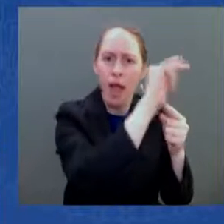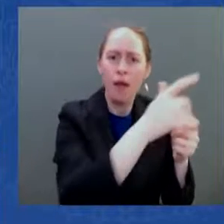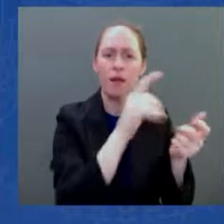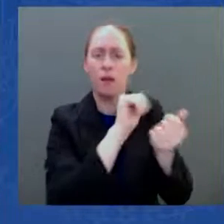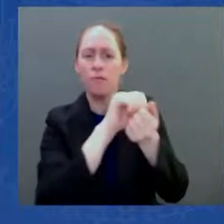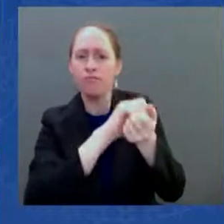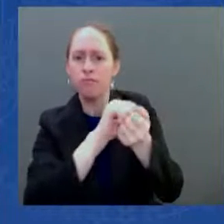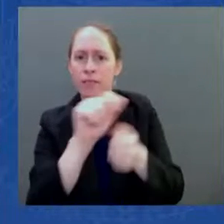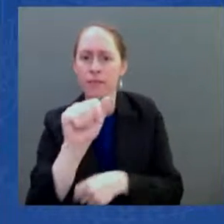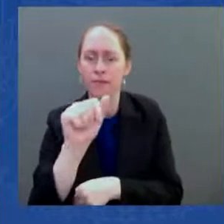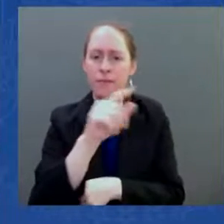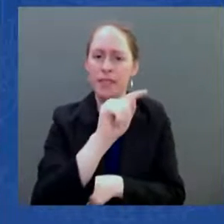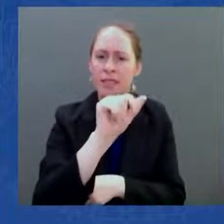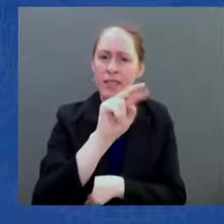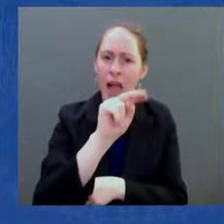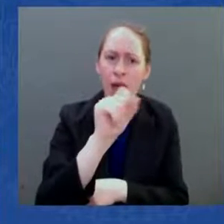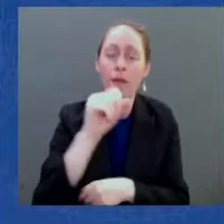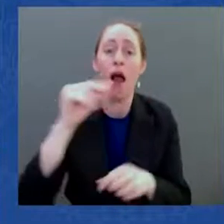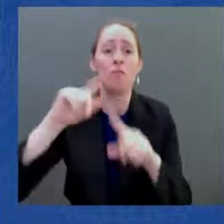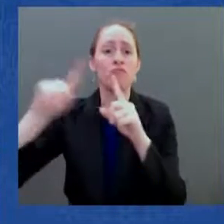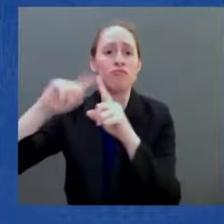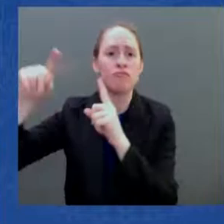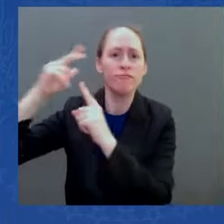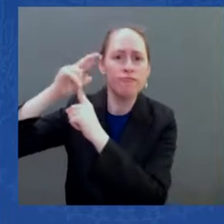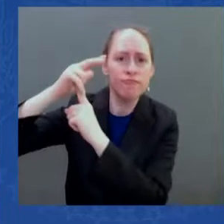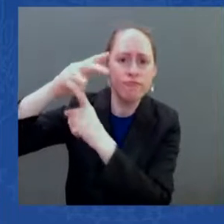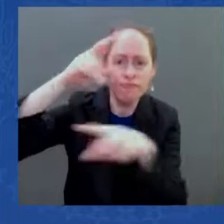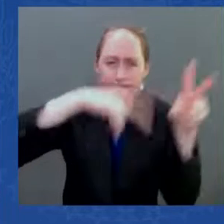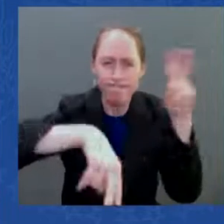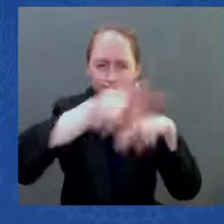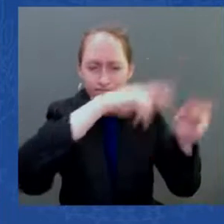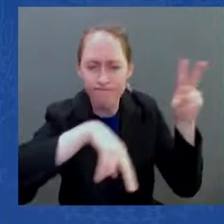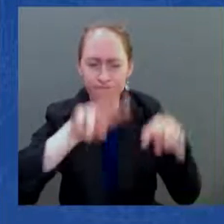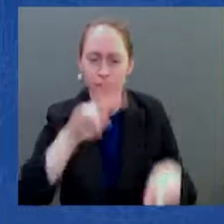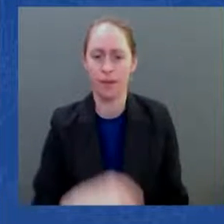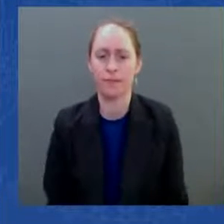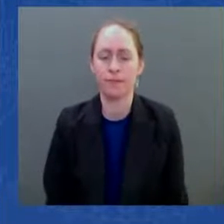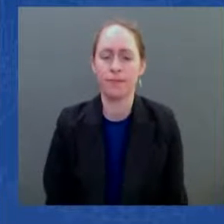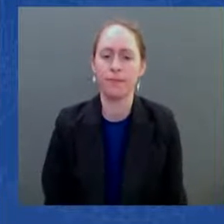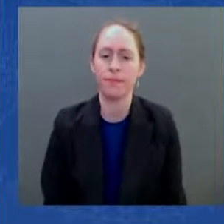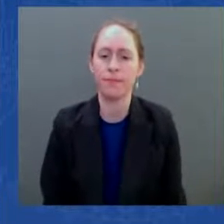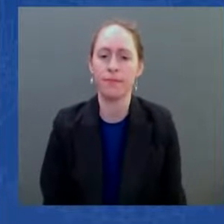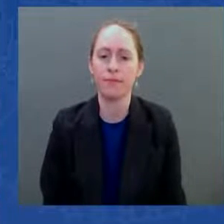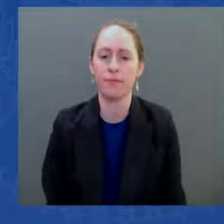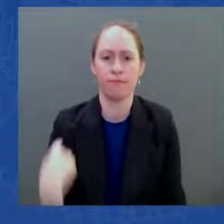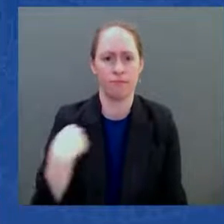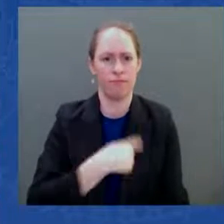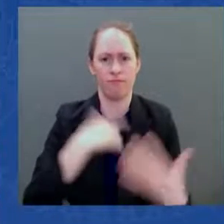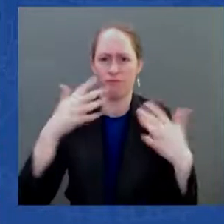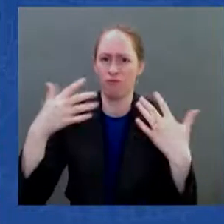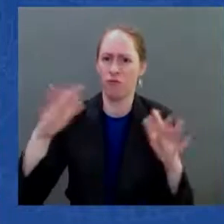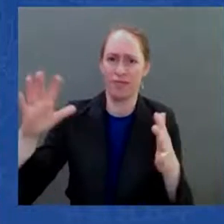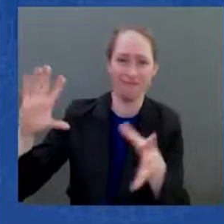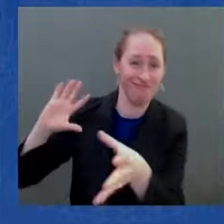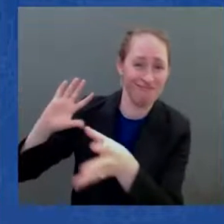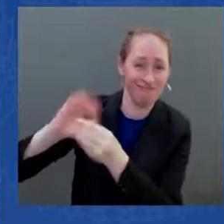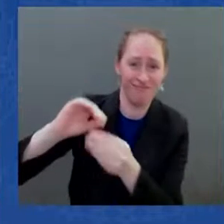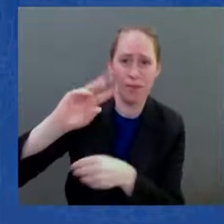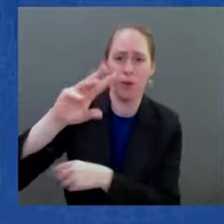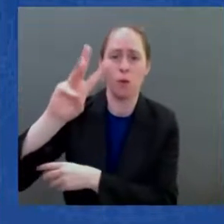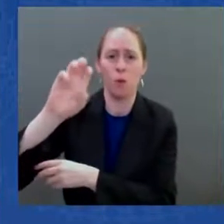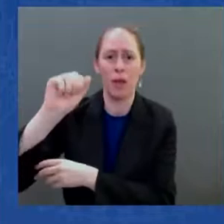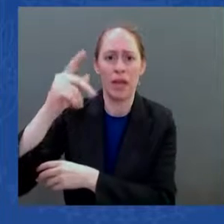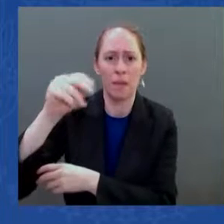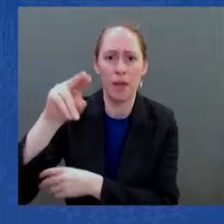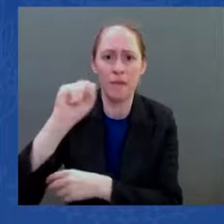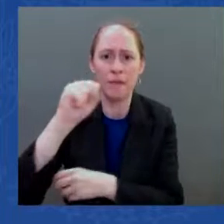sent thousands of anti-armor and anti-missile helicopters, drones, grenade launchers, machine guns, rifles, radar systems. More